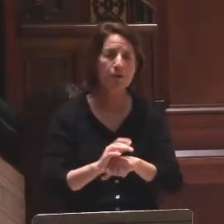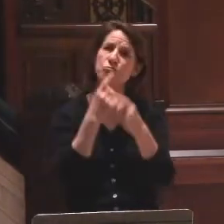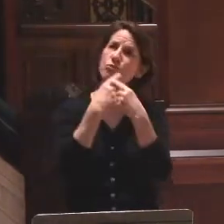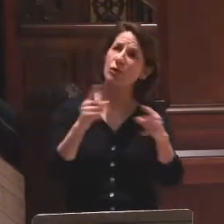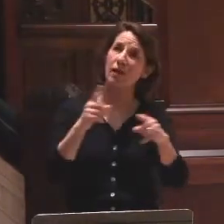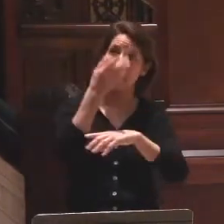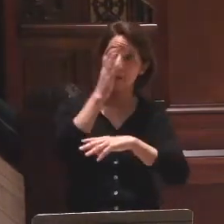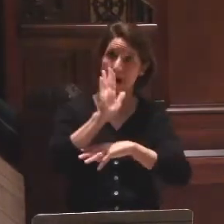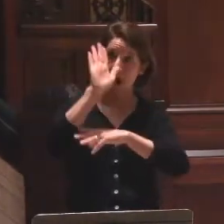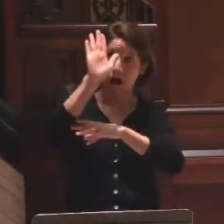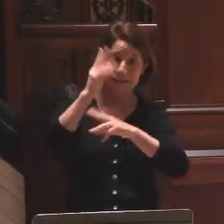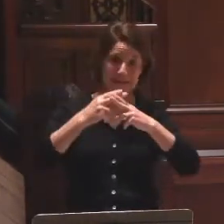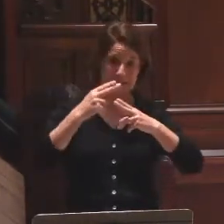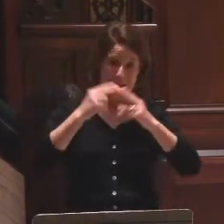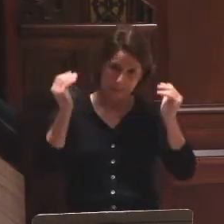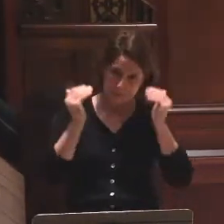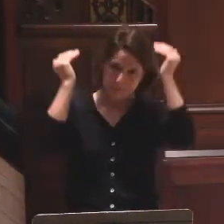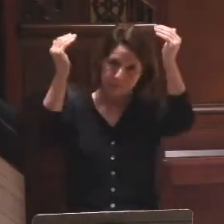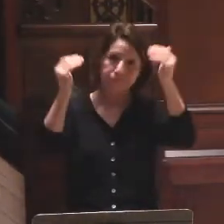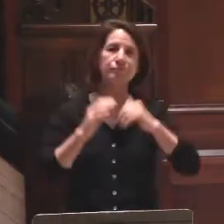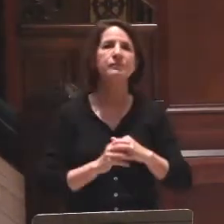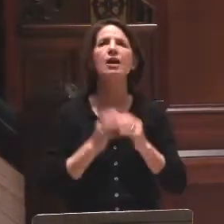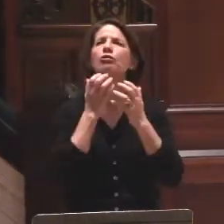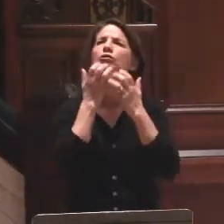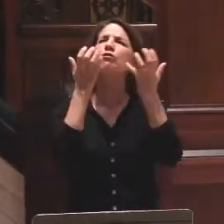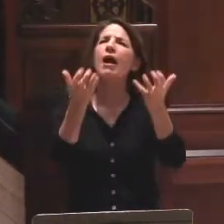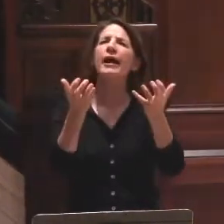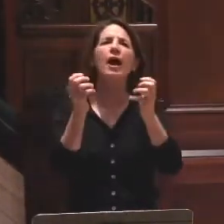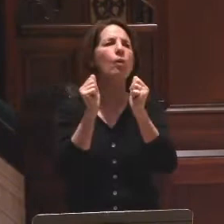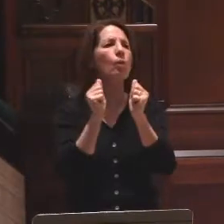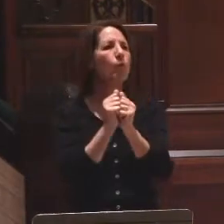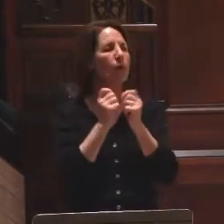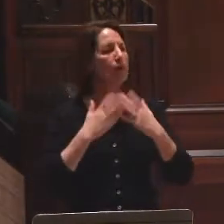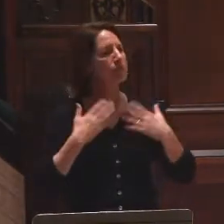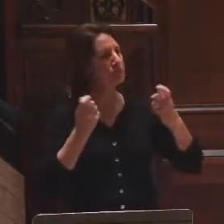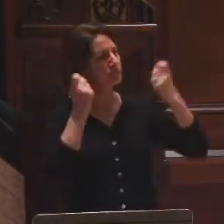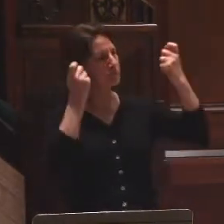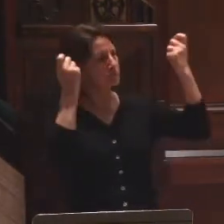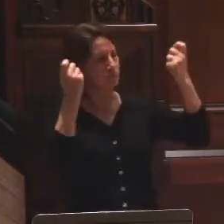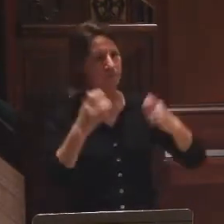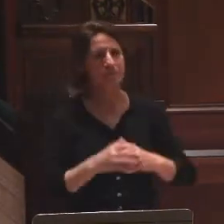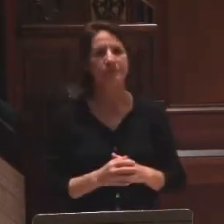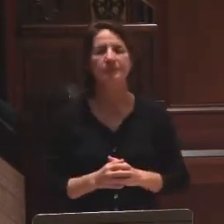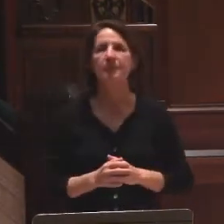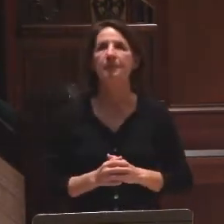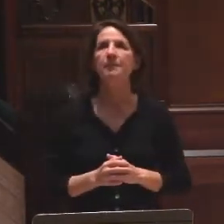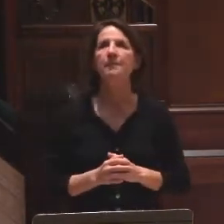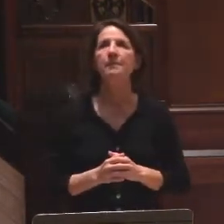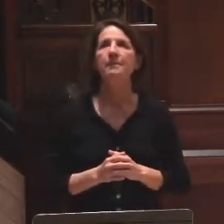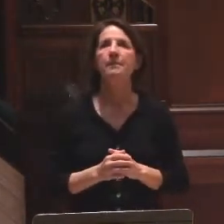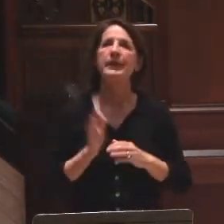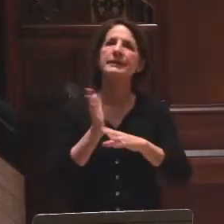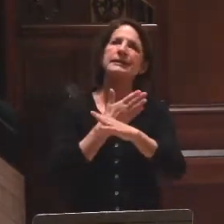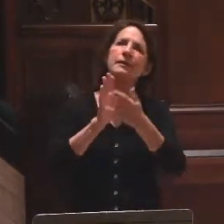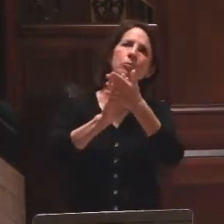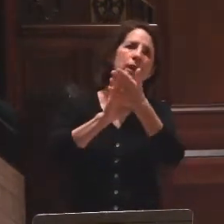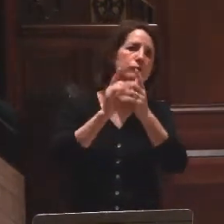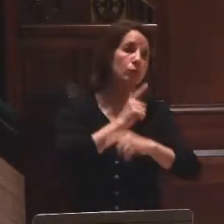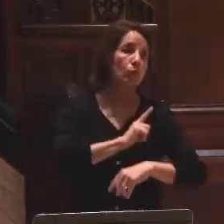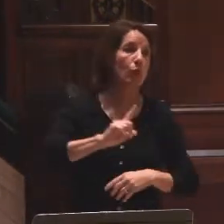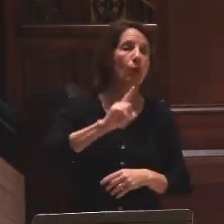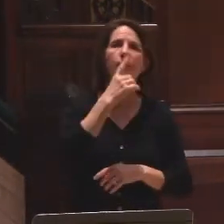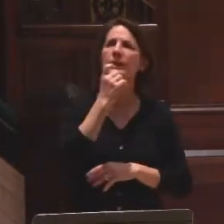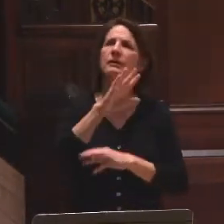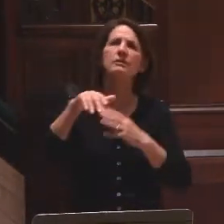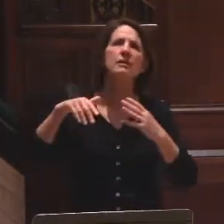name. Cry out with joy and gladness. Sing praise to the Lord for all